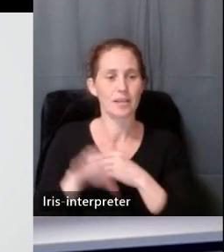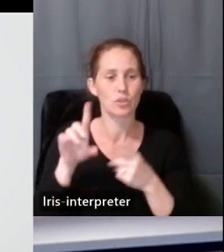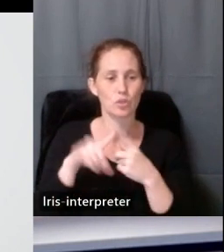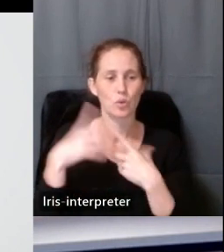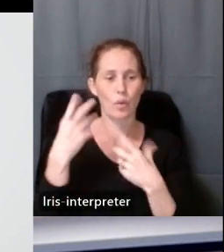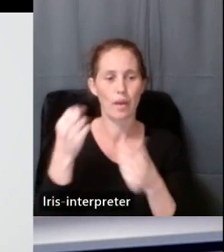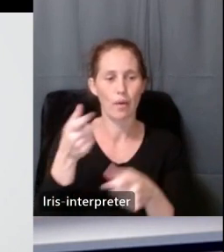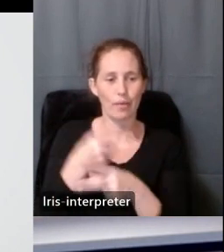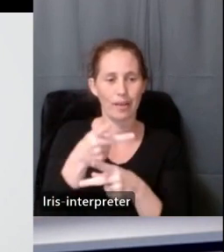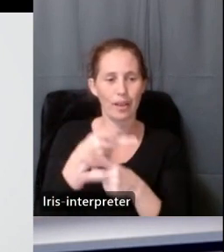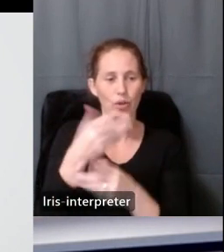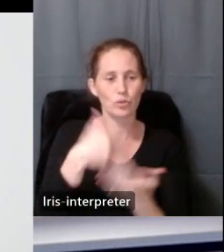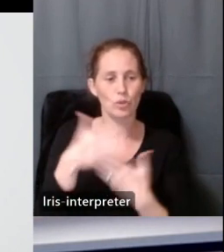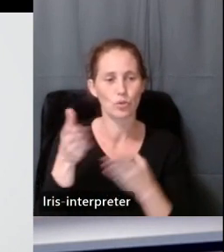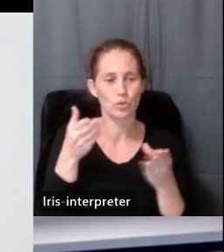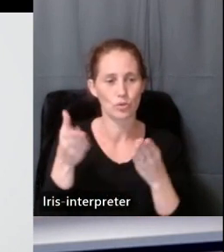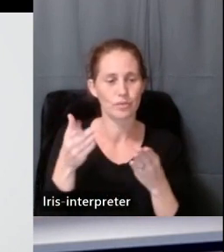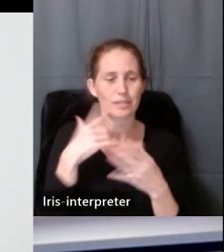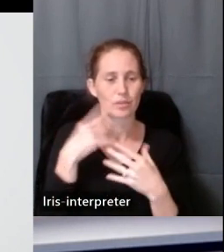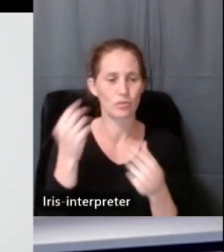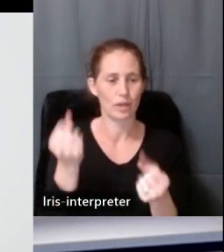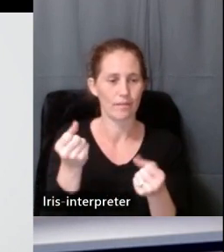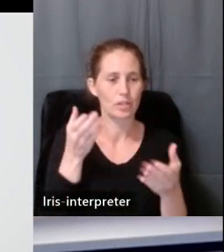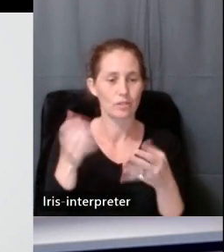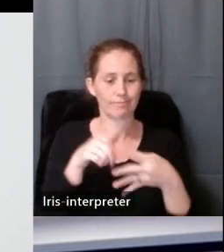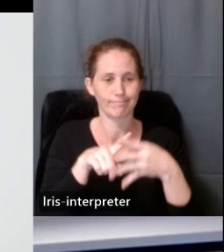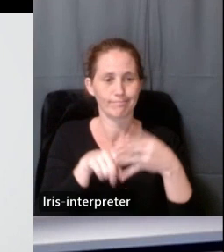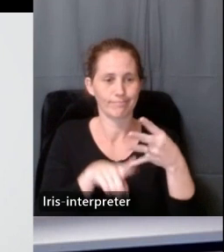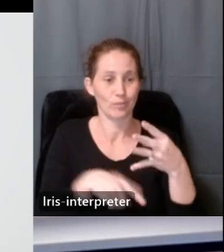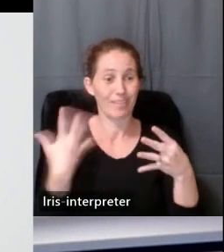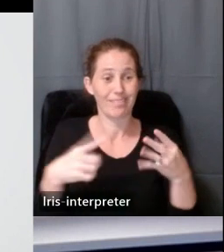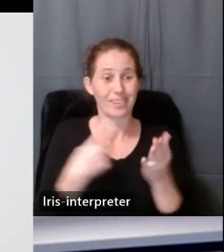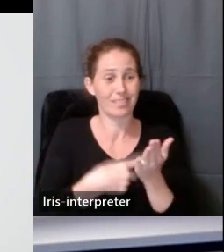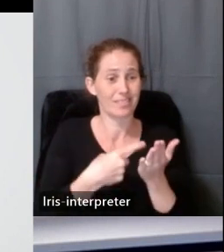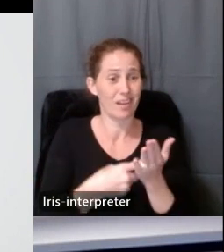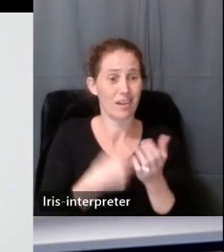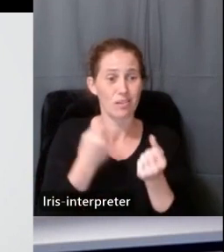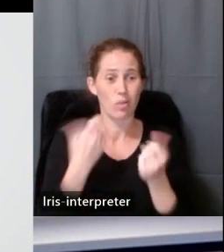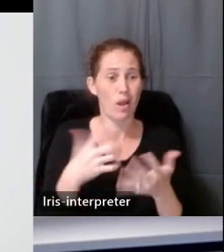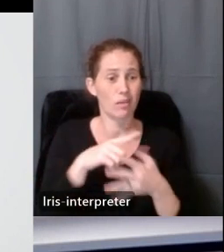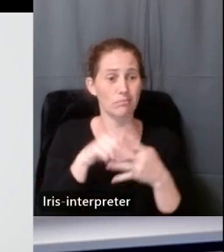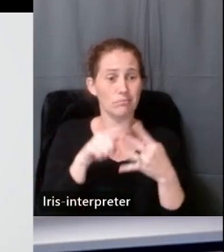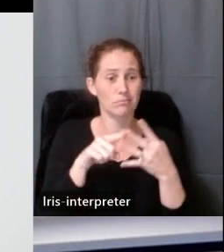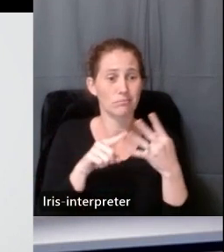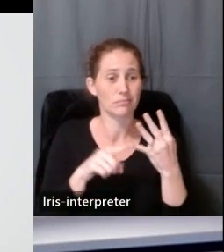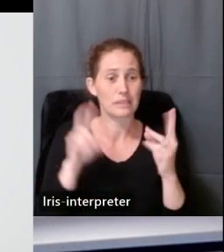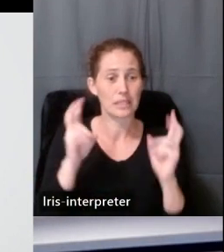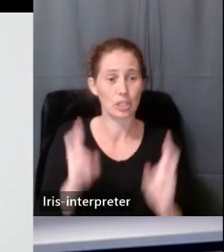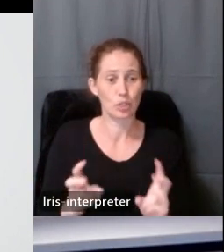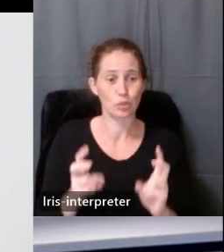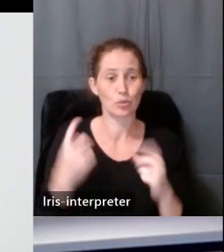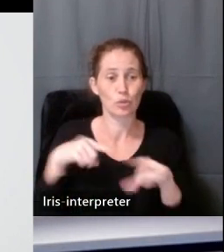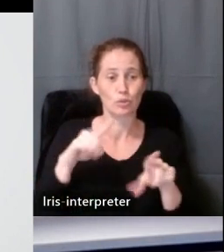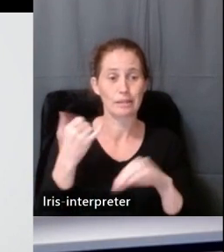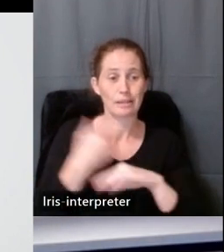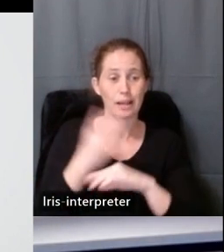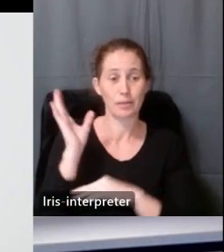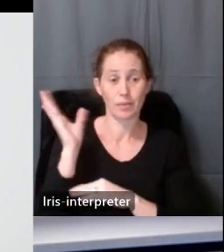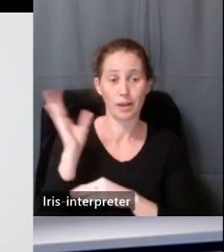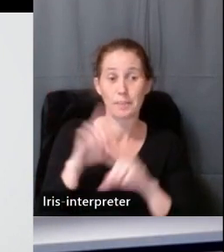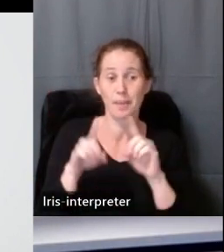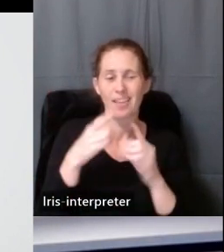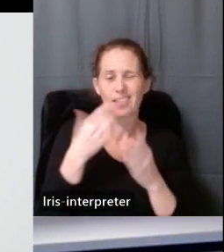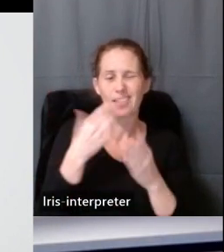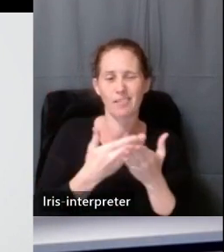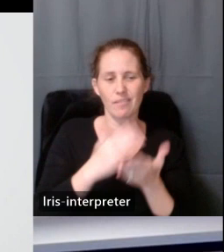to healthcare, social services, and recovery services. So we've talked about a lot of these, touched on a lot of these issues in this presentation, but the fact